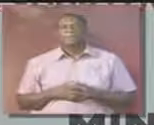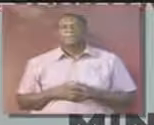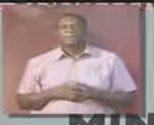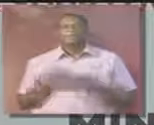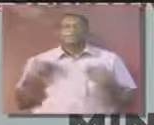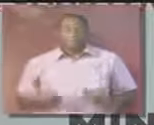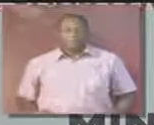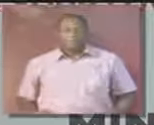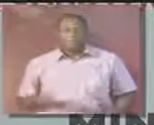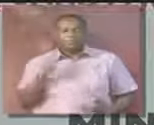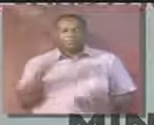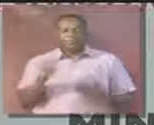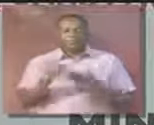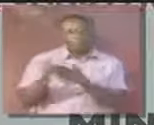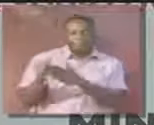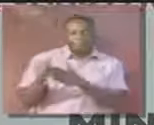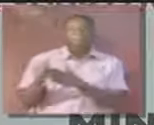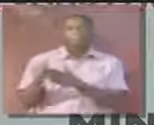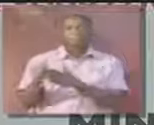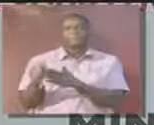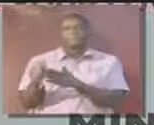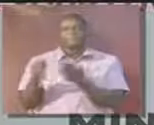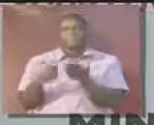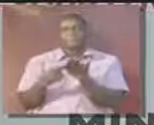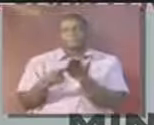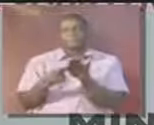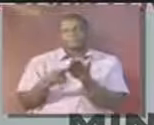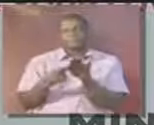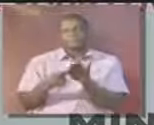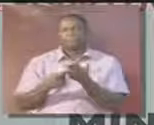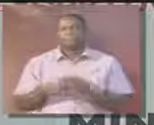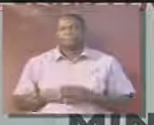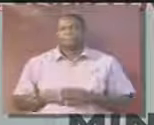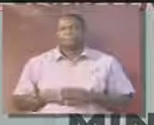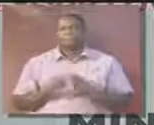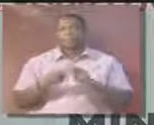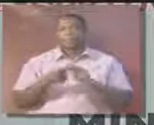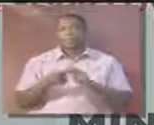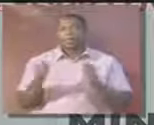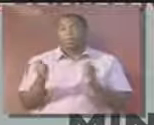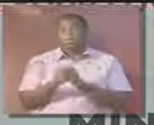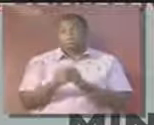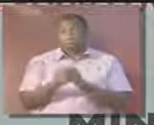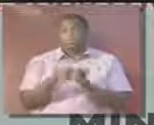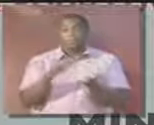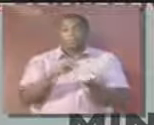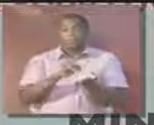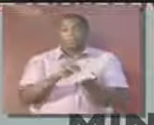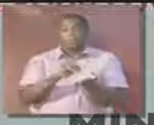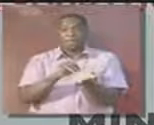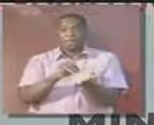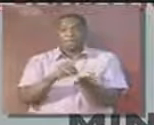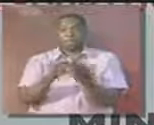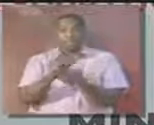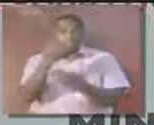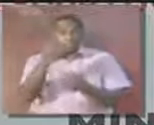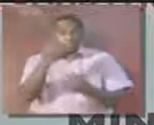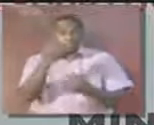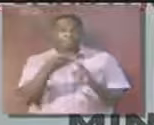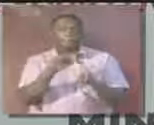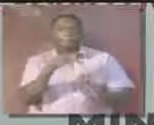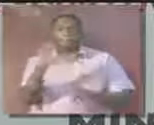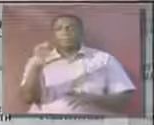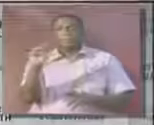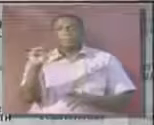this morning's media conference. We begin with the clinical update from Dr. Roshan